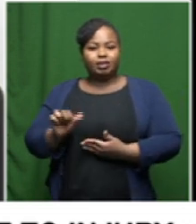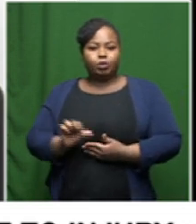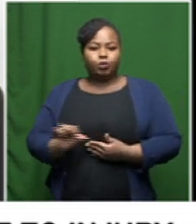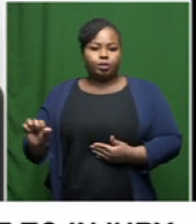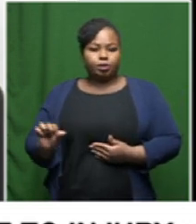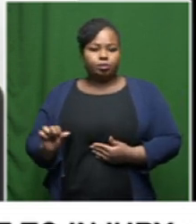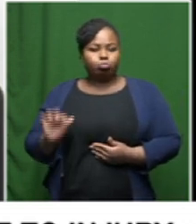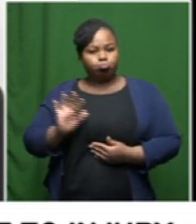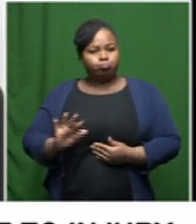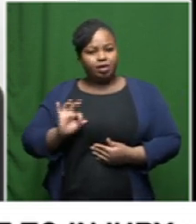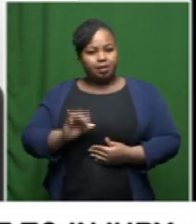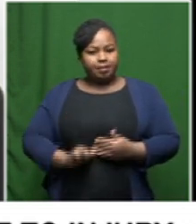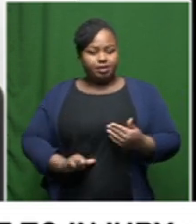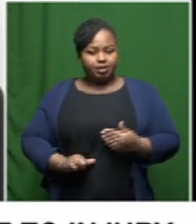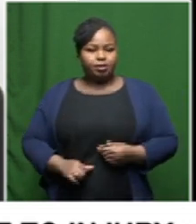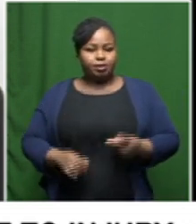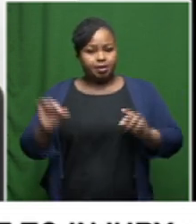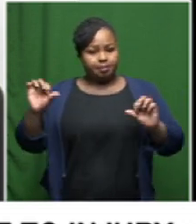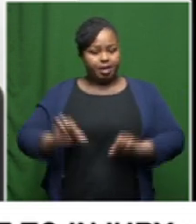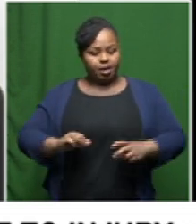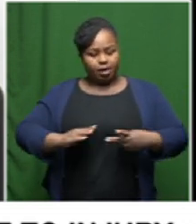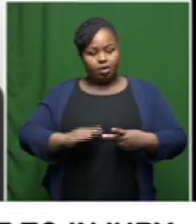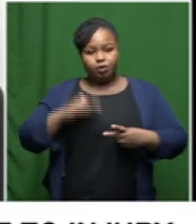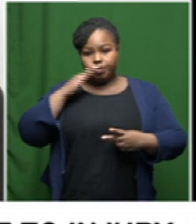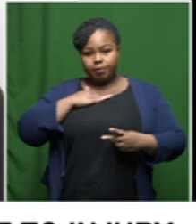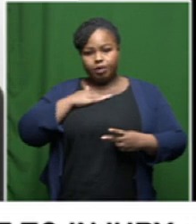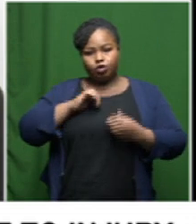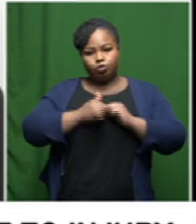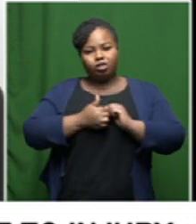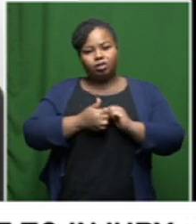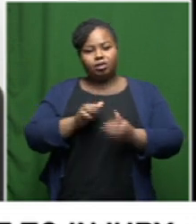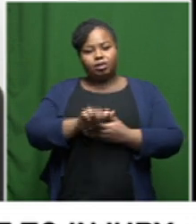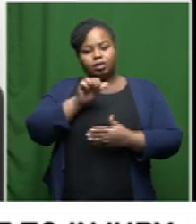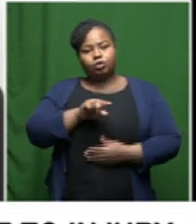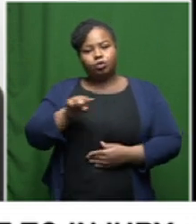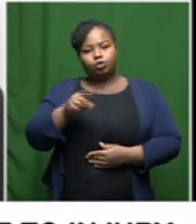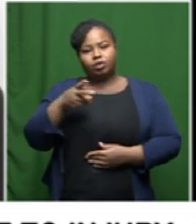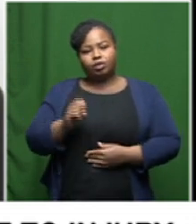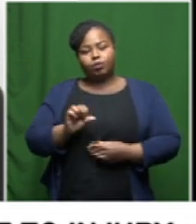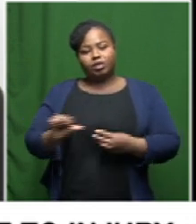3 months, return to non-sport 16